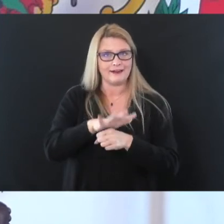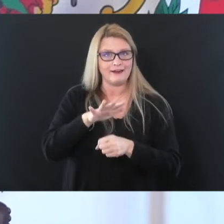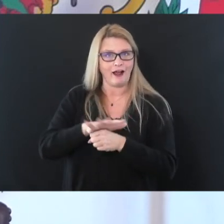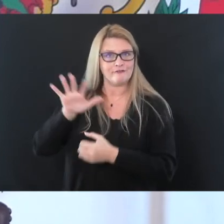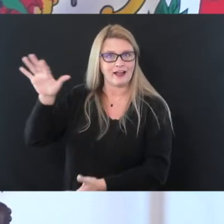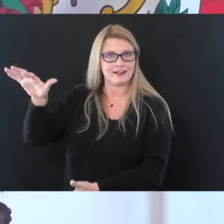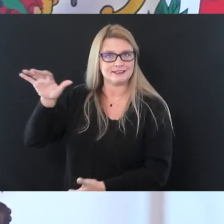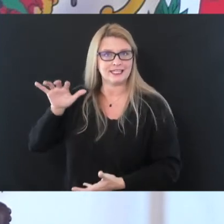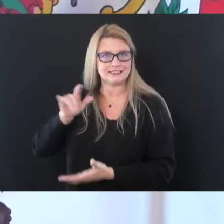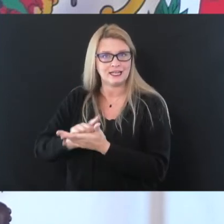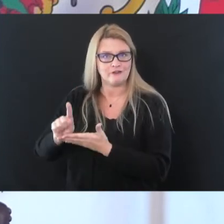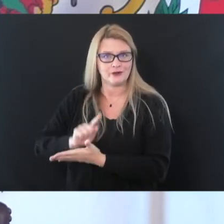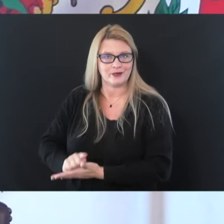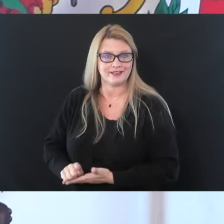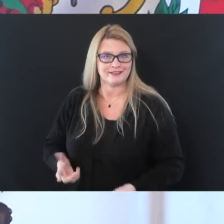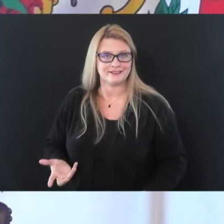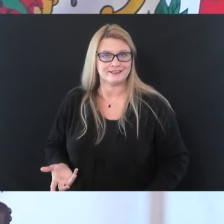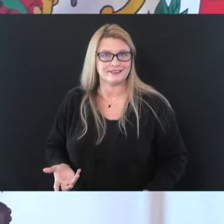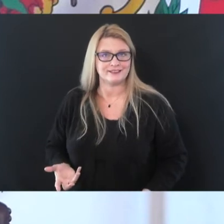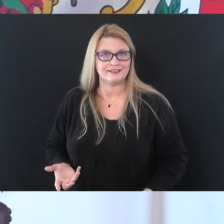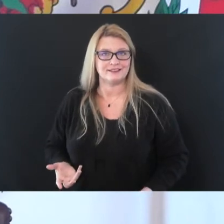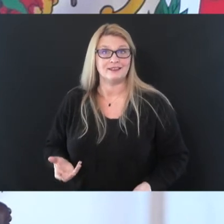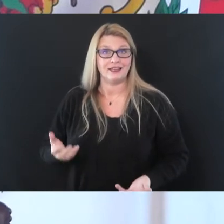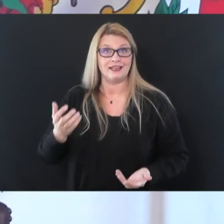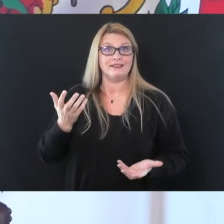the vaccines,